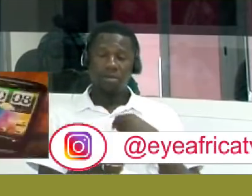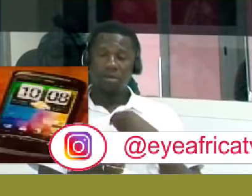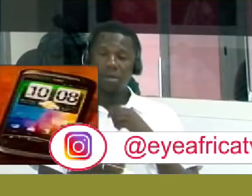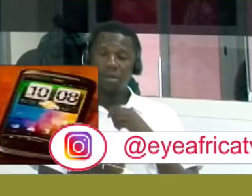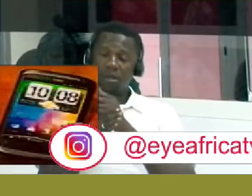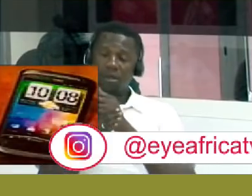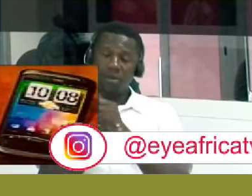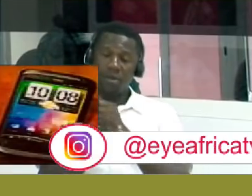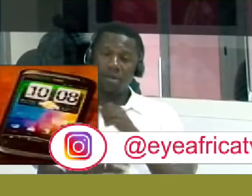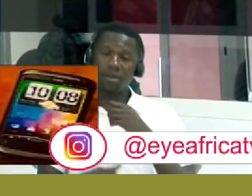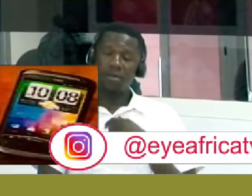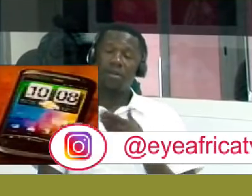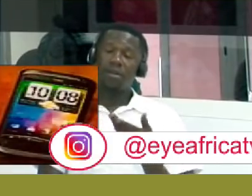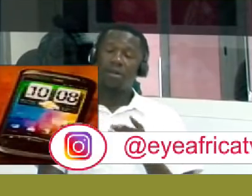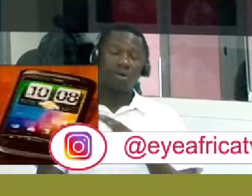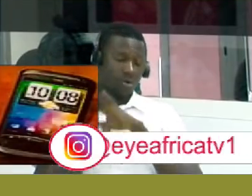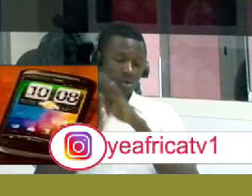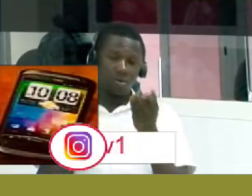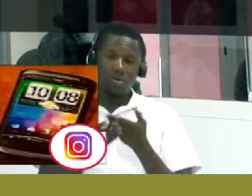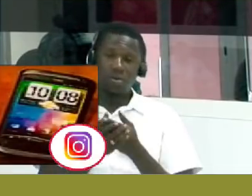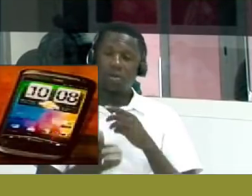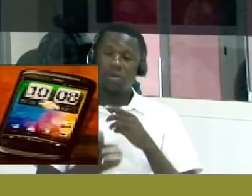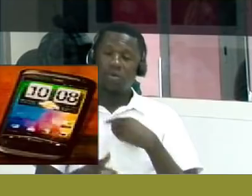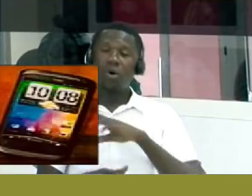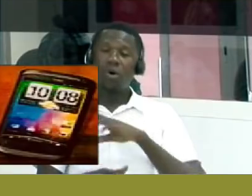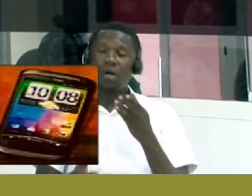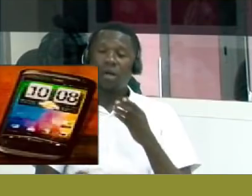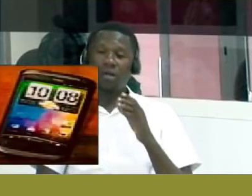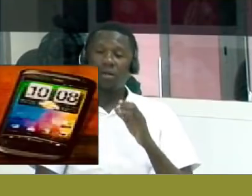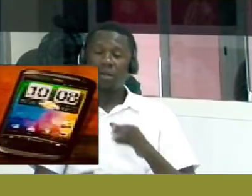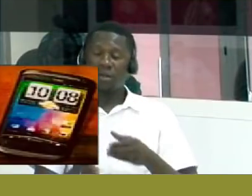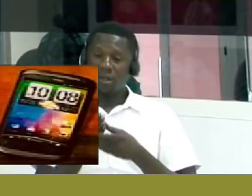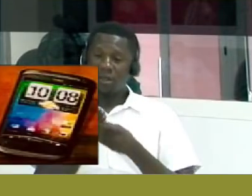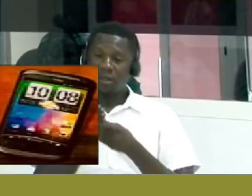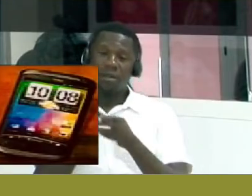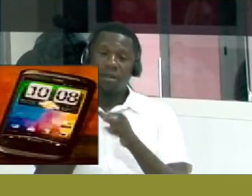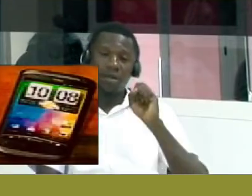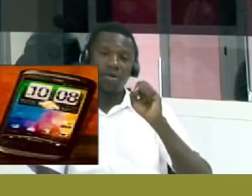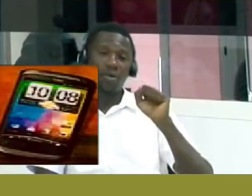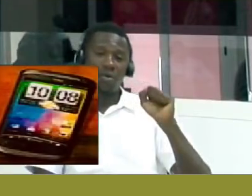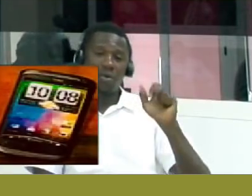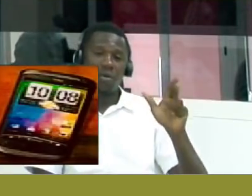what necessitated Commissioner Sow sending out that